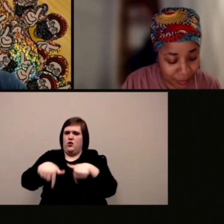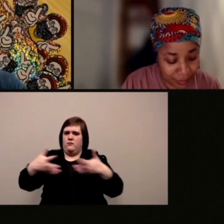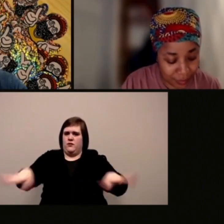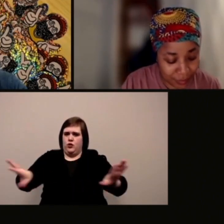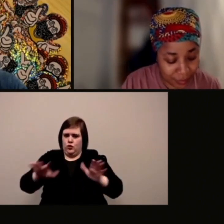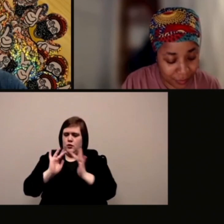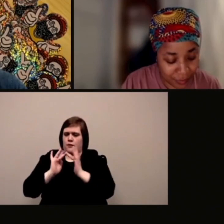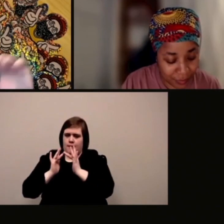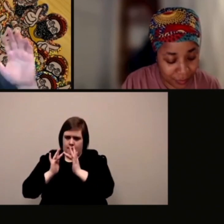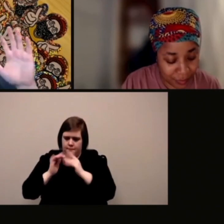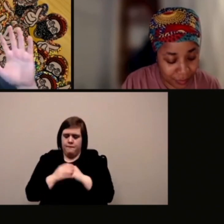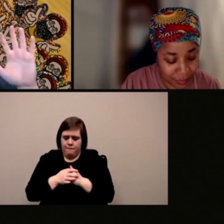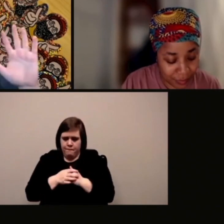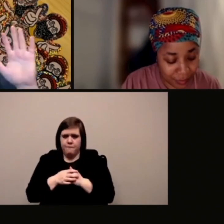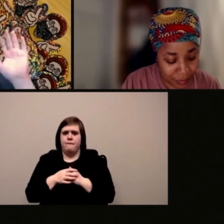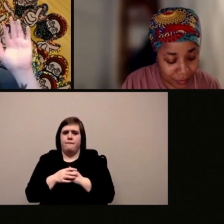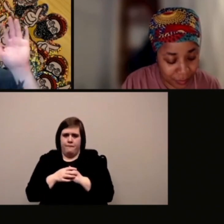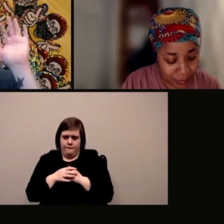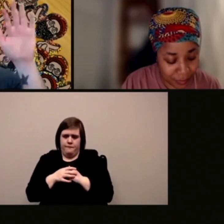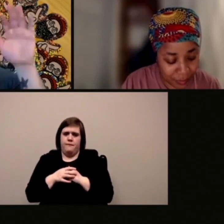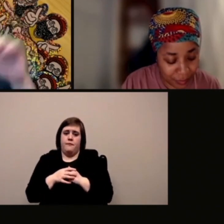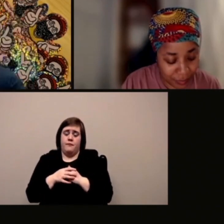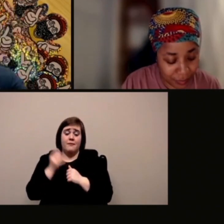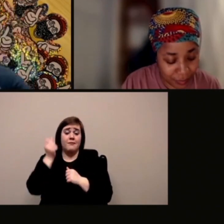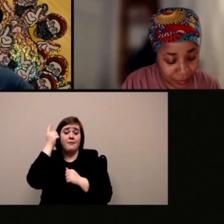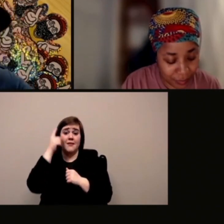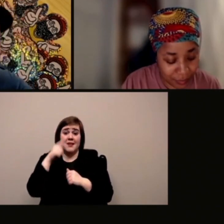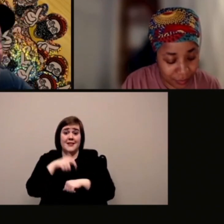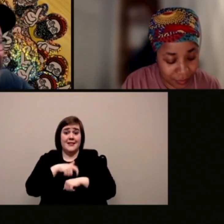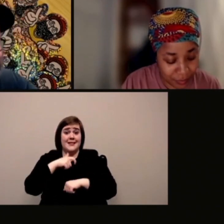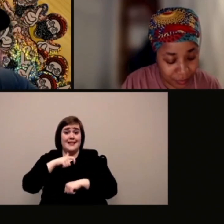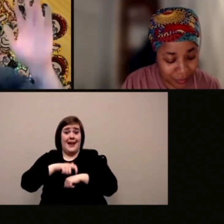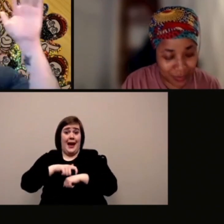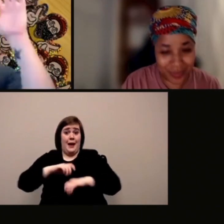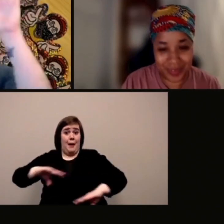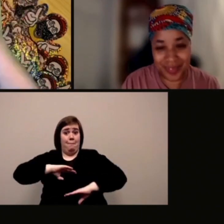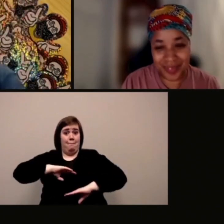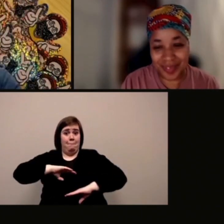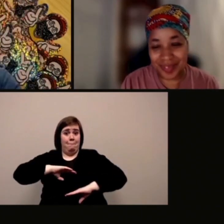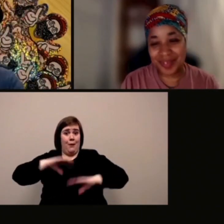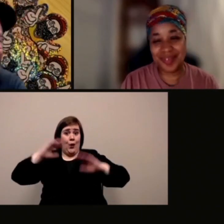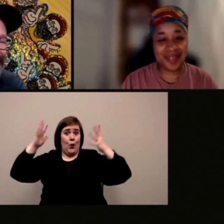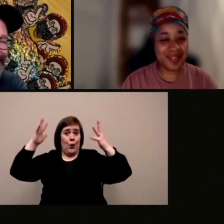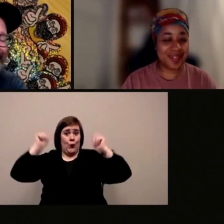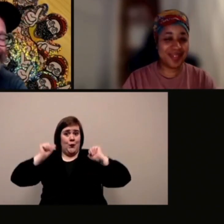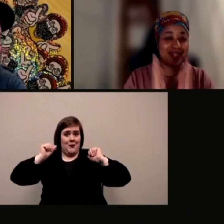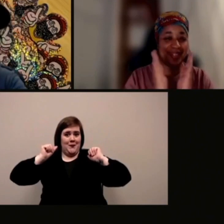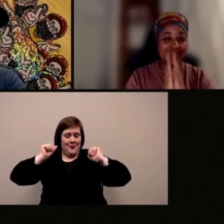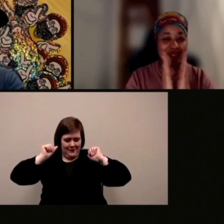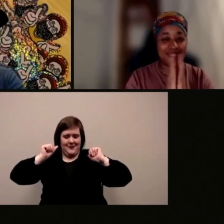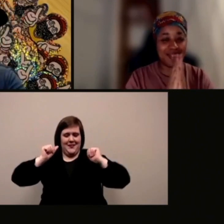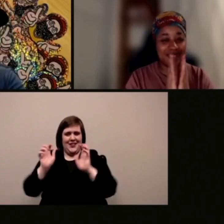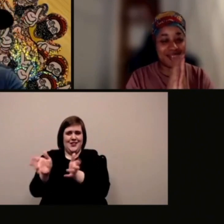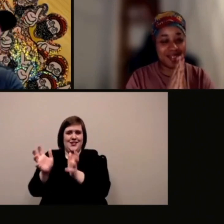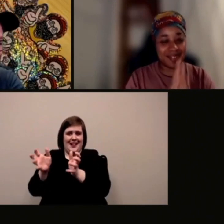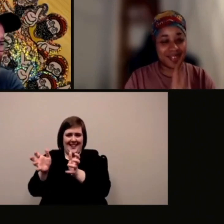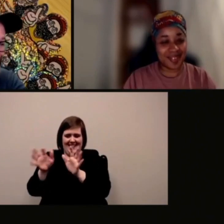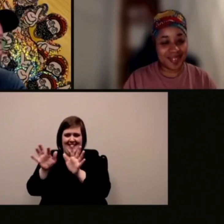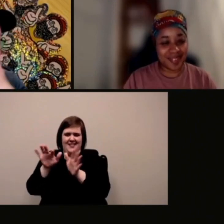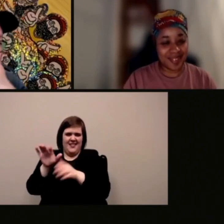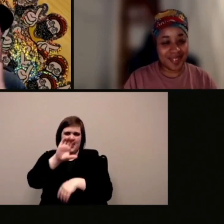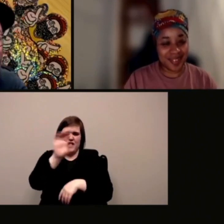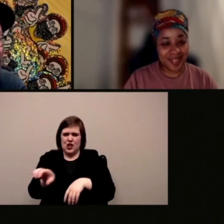online. We have met time. Woo! I want you all to come off chat, off